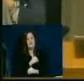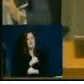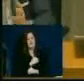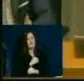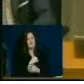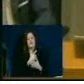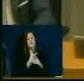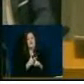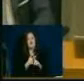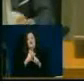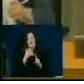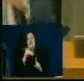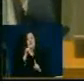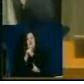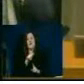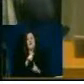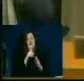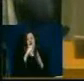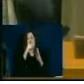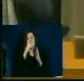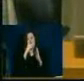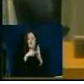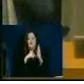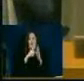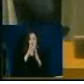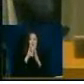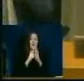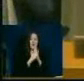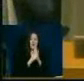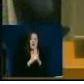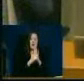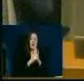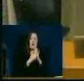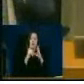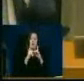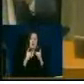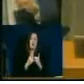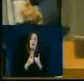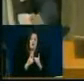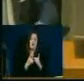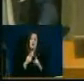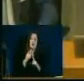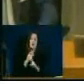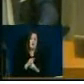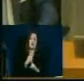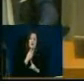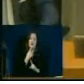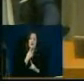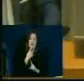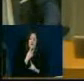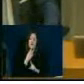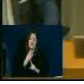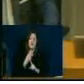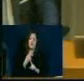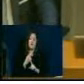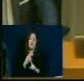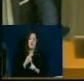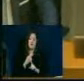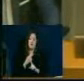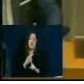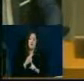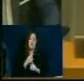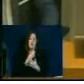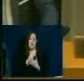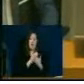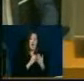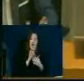to that, there's been a reading by the Law Department which would say that there are